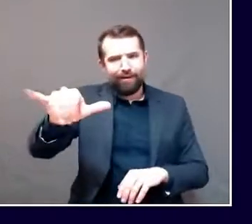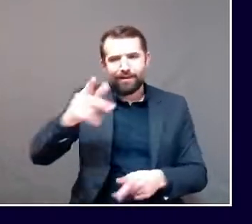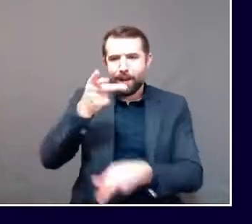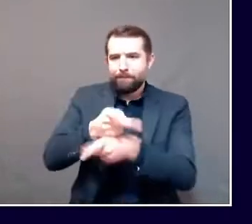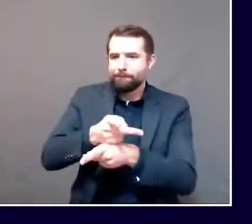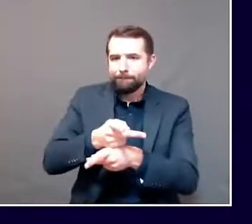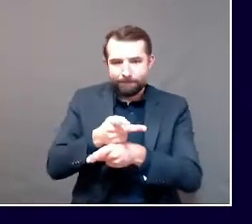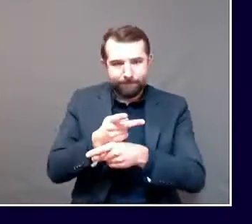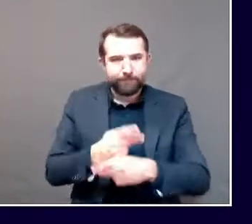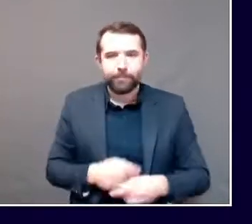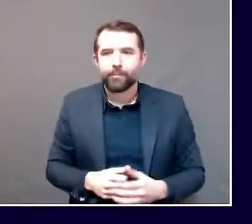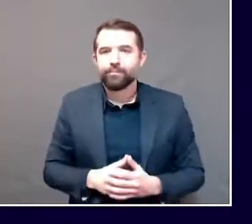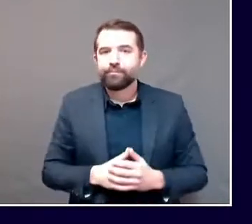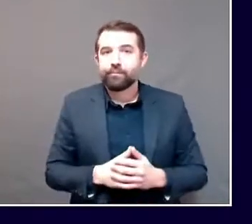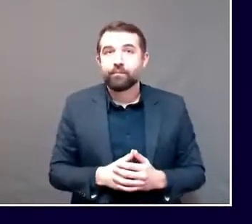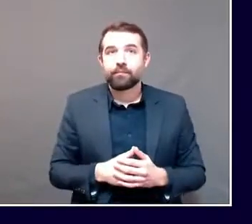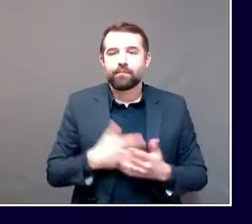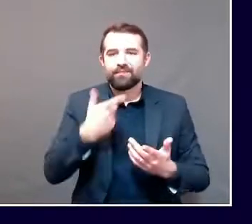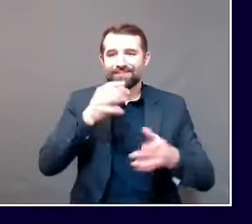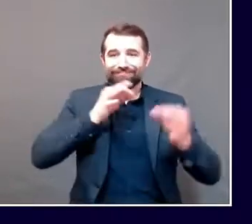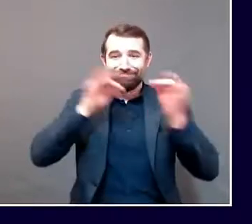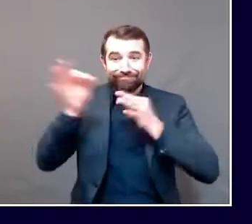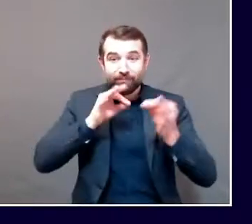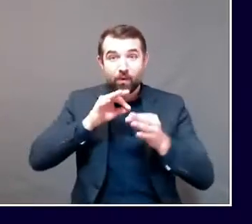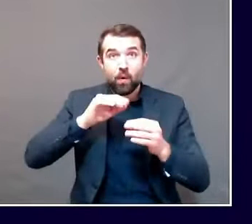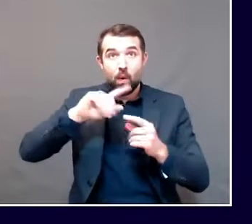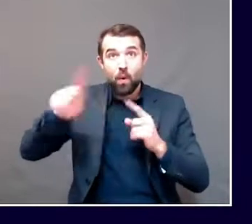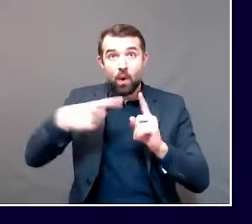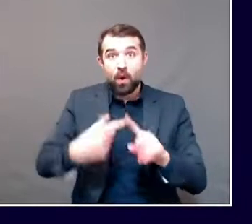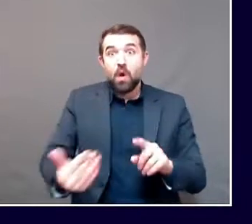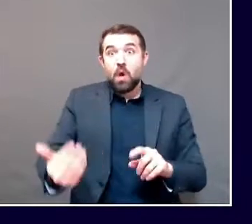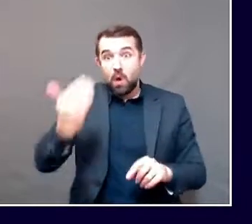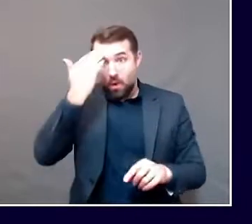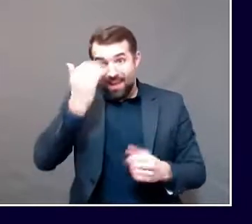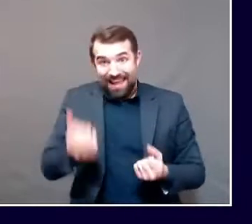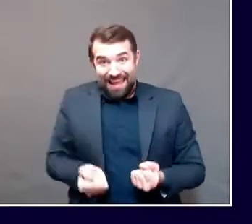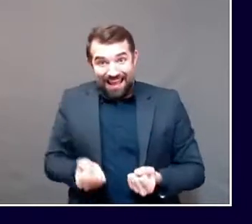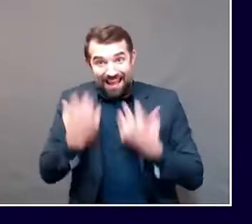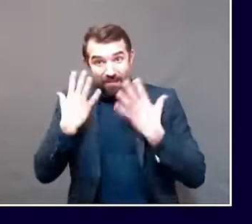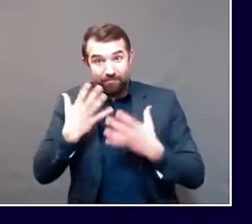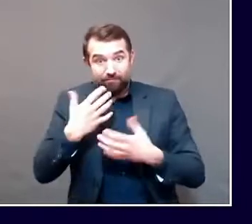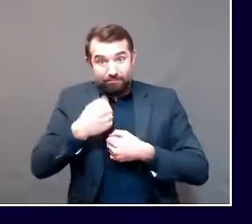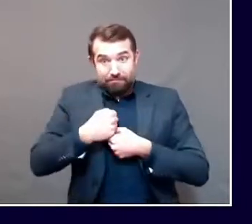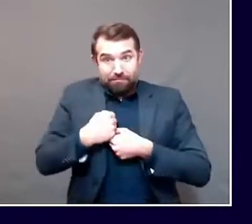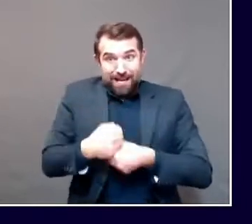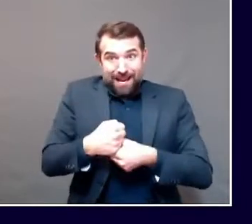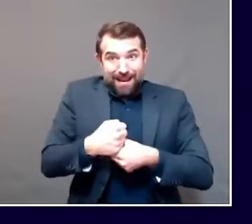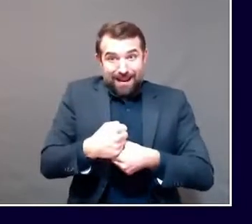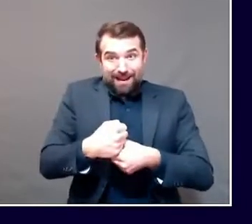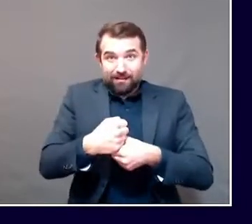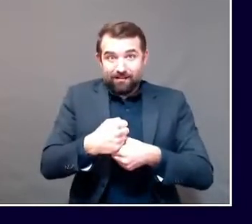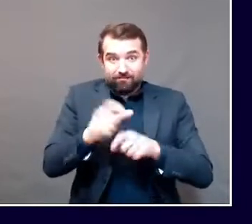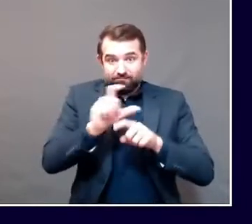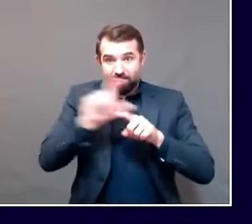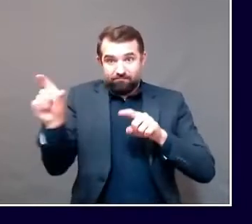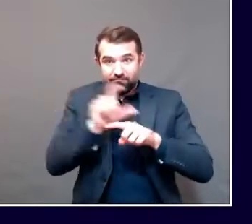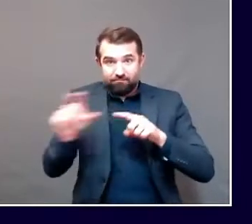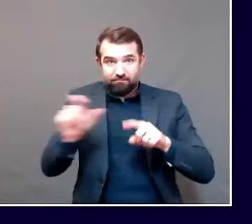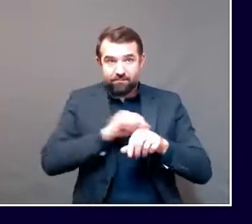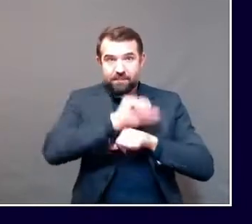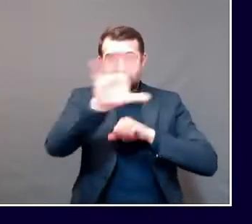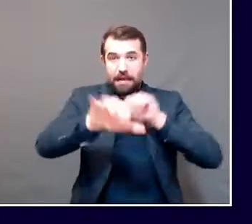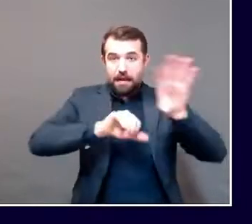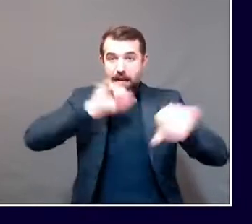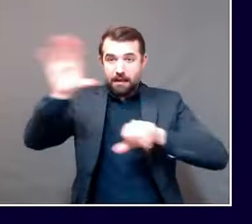achieve stability and predictability with the overall production of vaccines, they will be able to better predict when